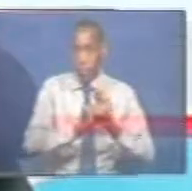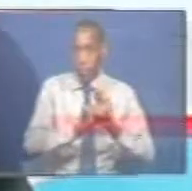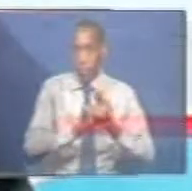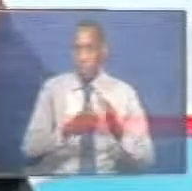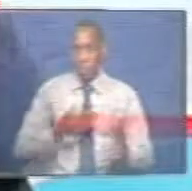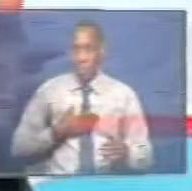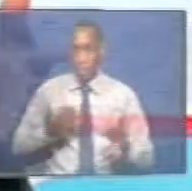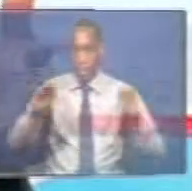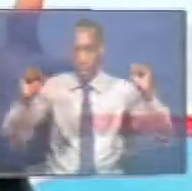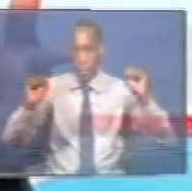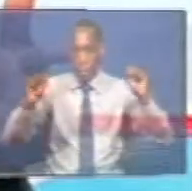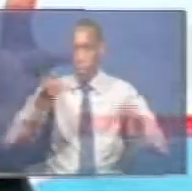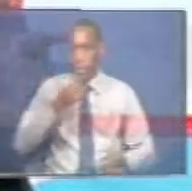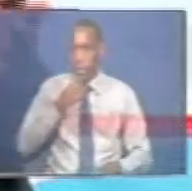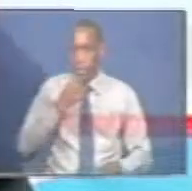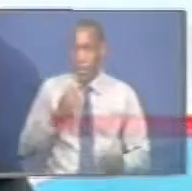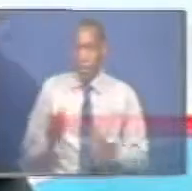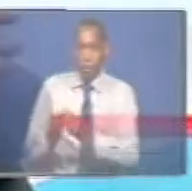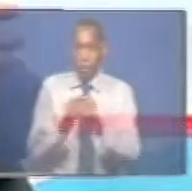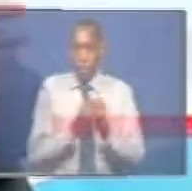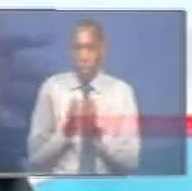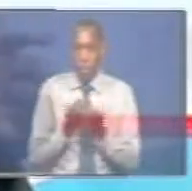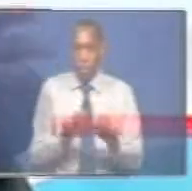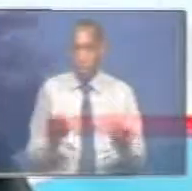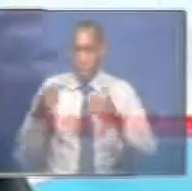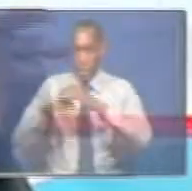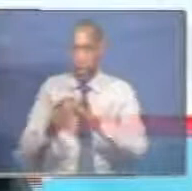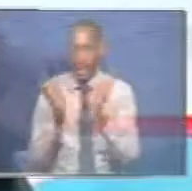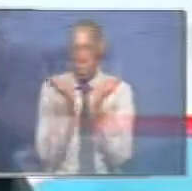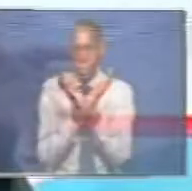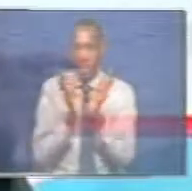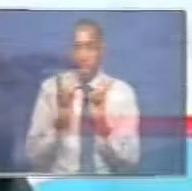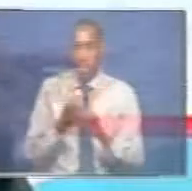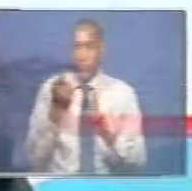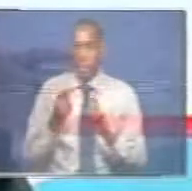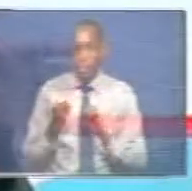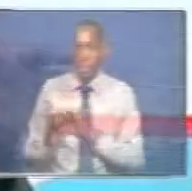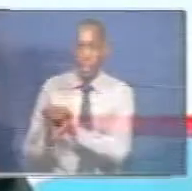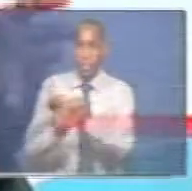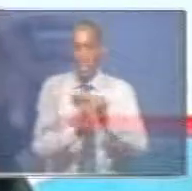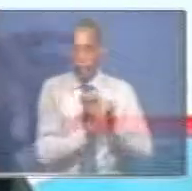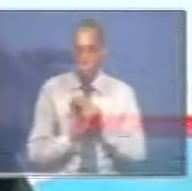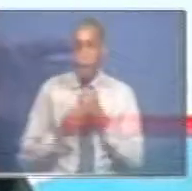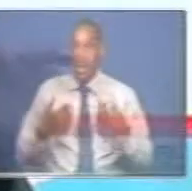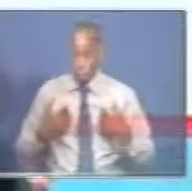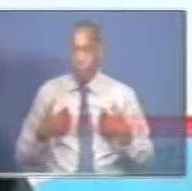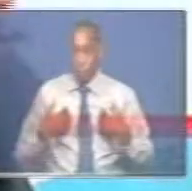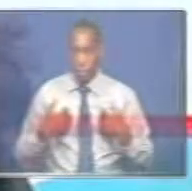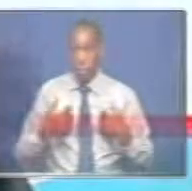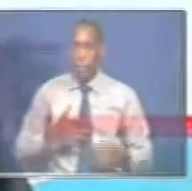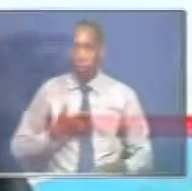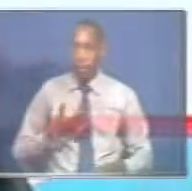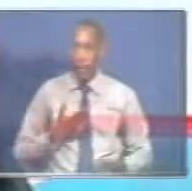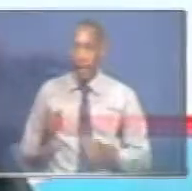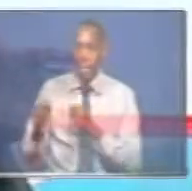Mahia. I'm coming to the children at the stadium. Mm-hmm. First of all, let them feel secure. Let them feel secure that I'm with